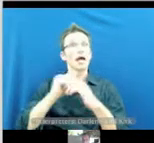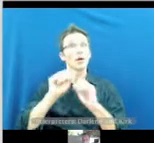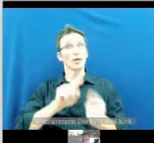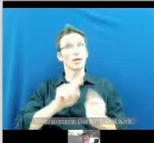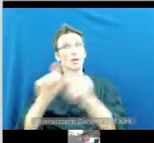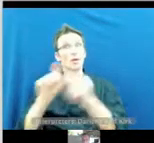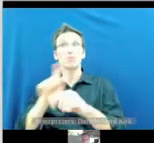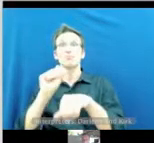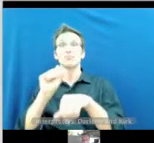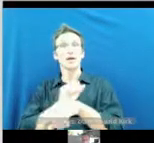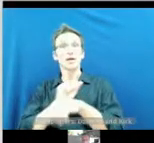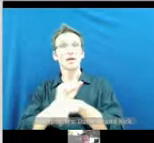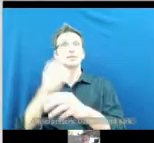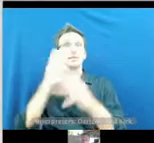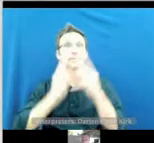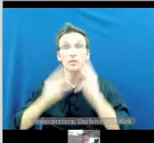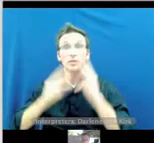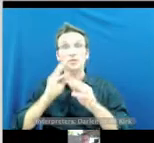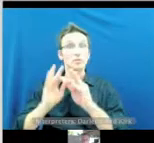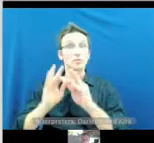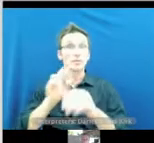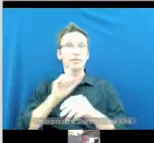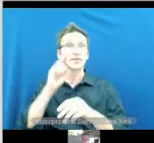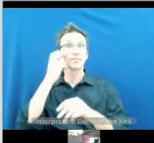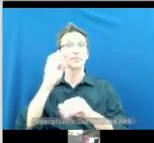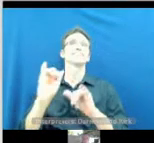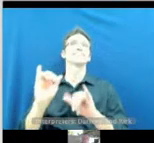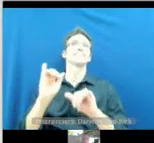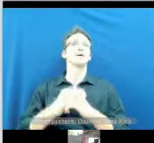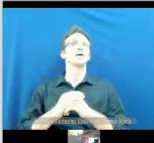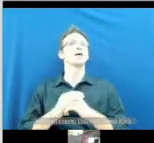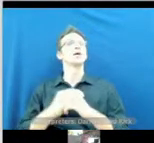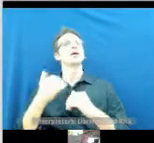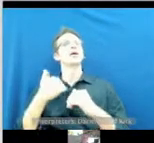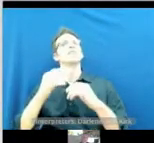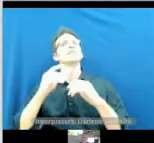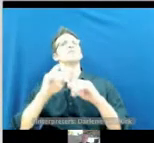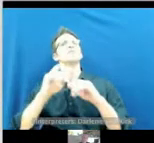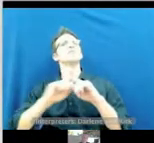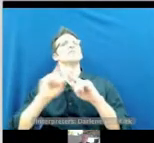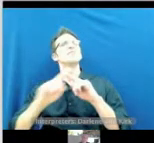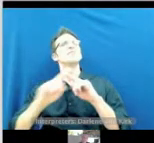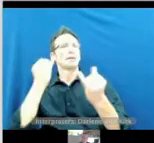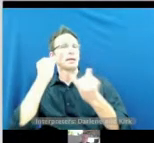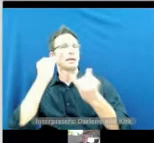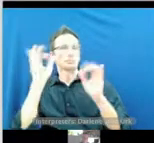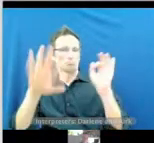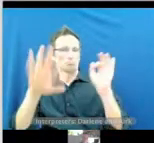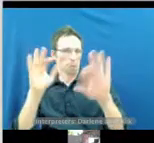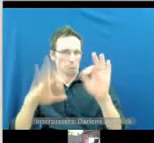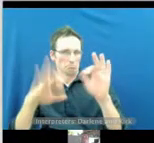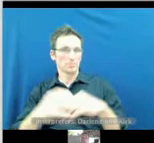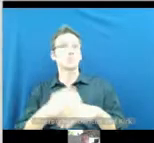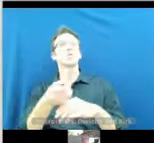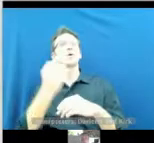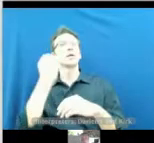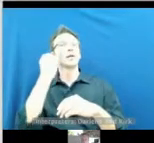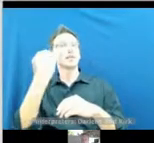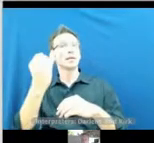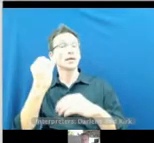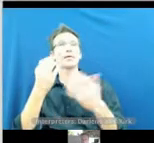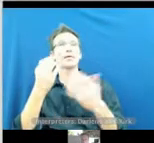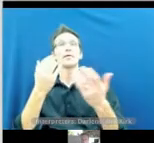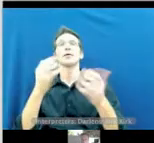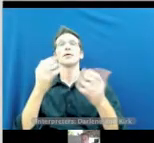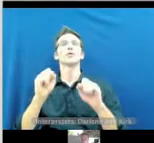experience. Well, there are different ways to do that. I think one of the ways would be to see what sort of activities are